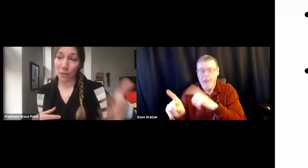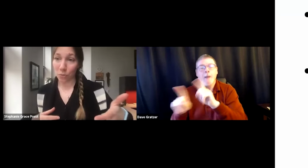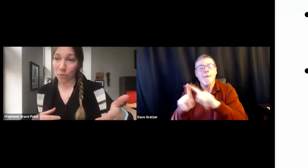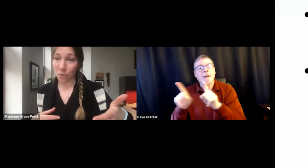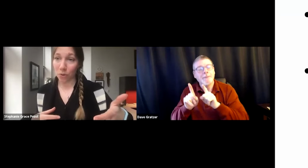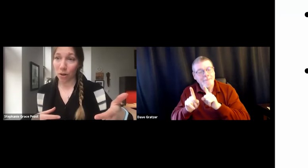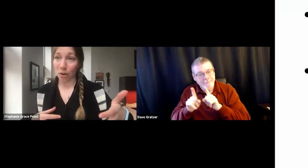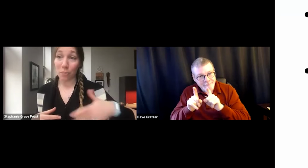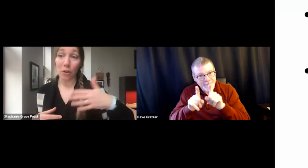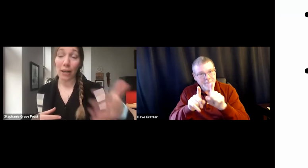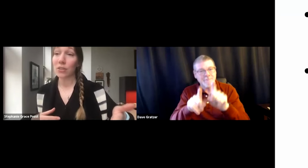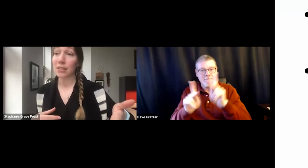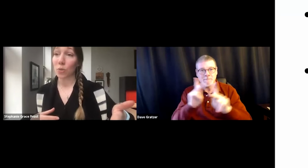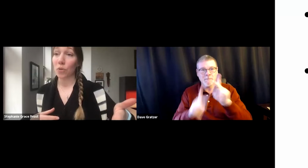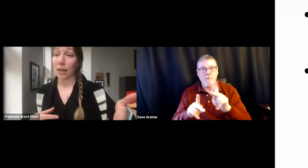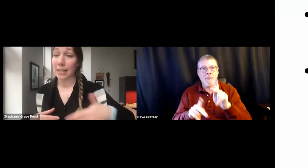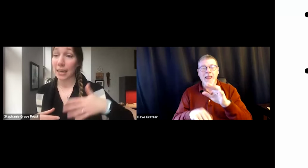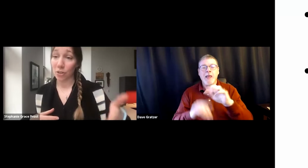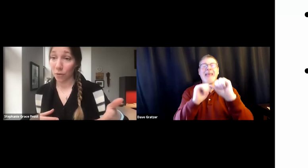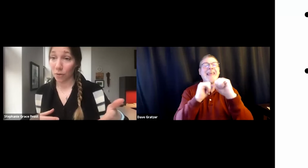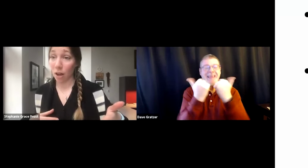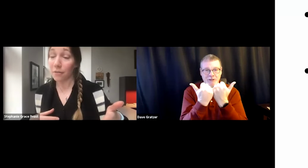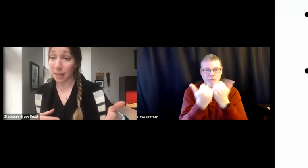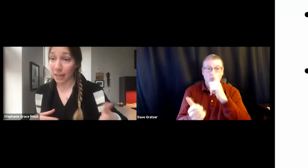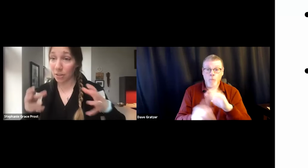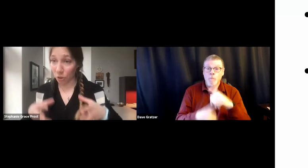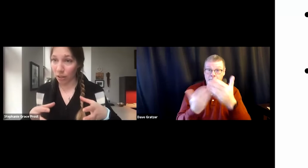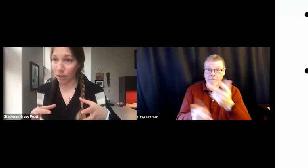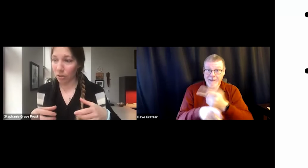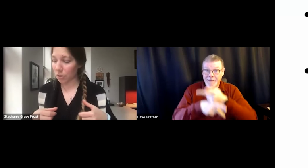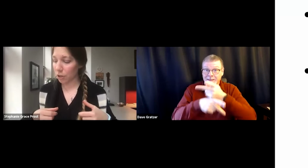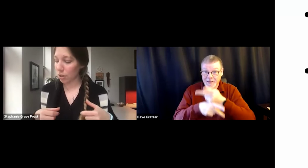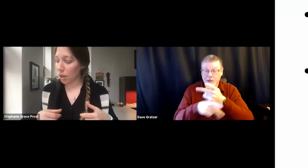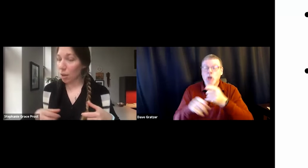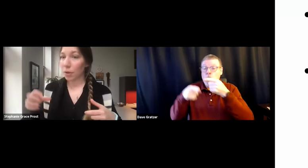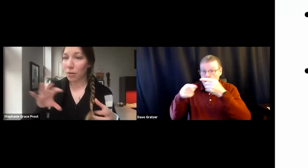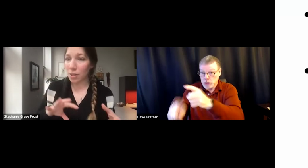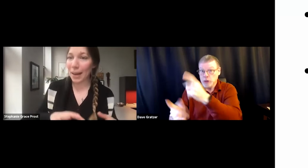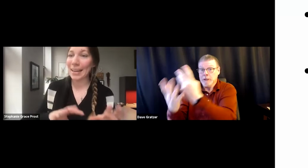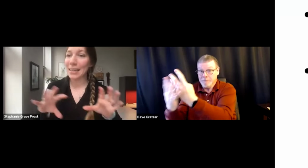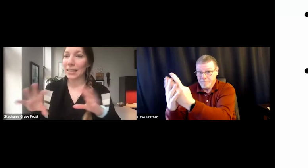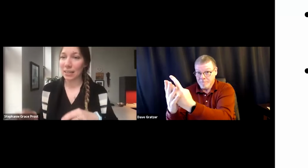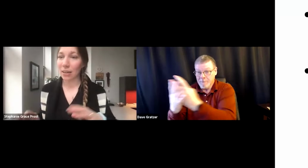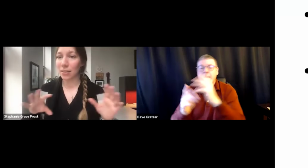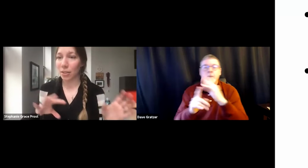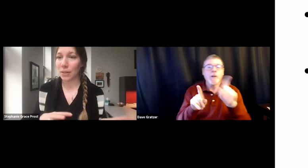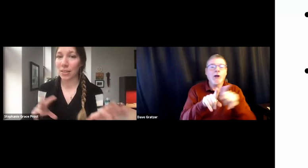alongside individuals who are or agencies that are providing care to folks off-site during the incarceration, but also aiding in continuity so